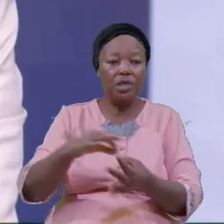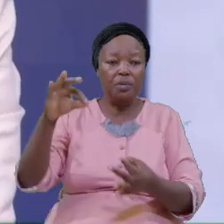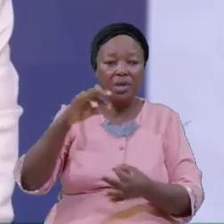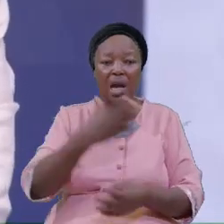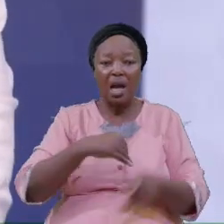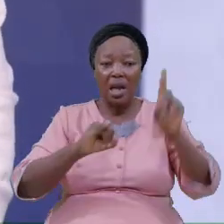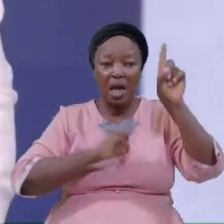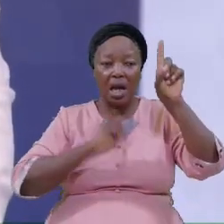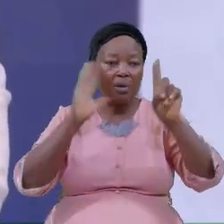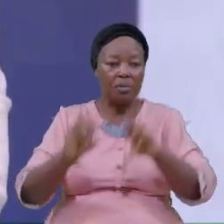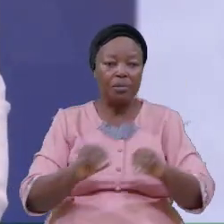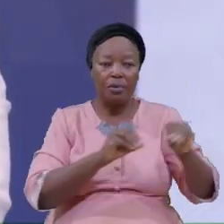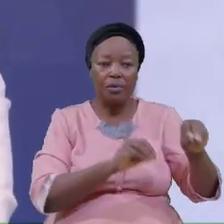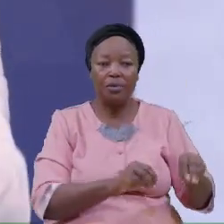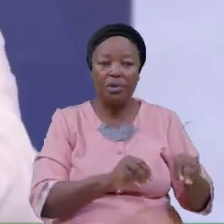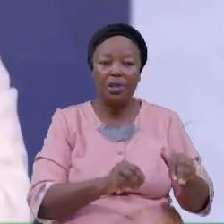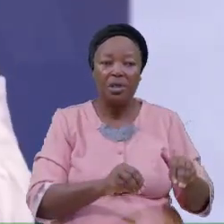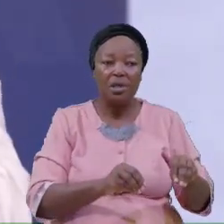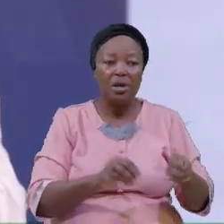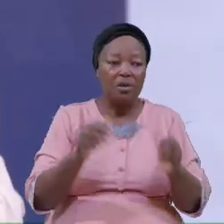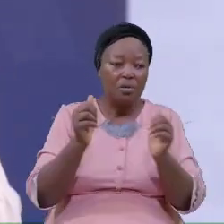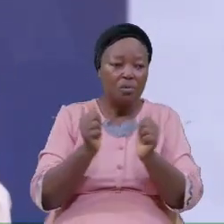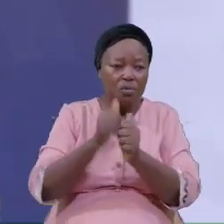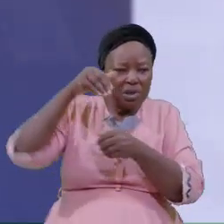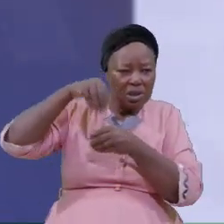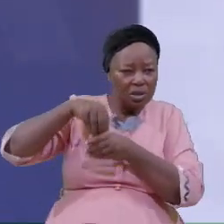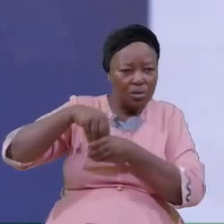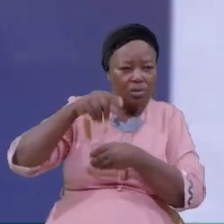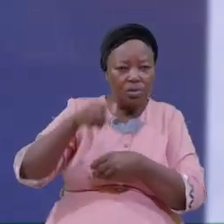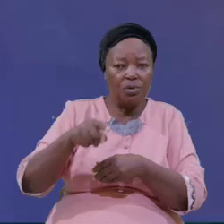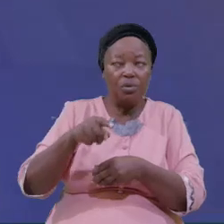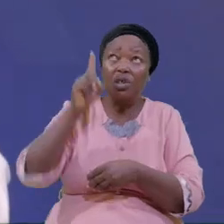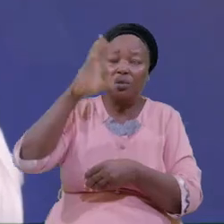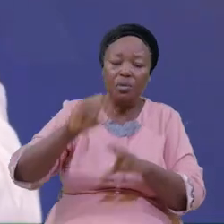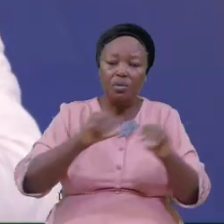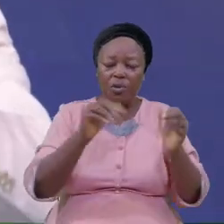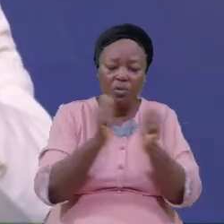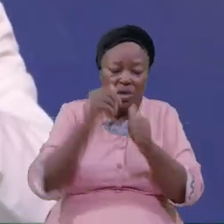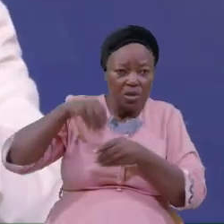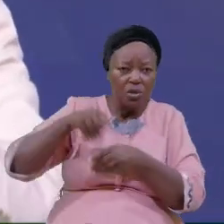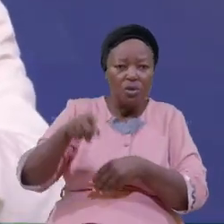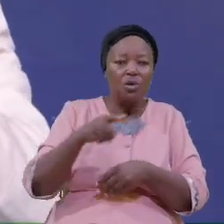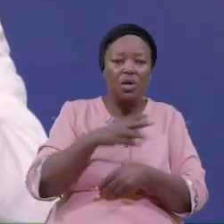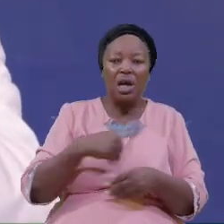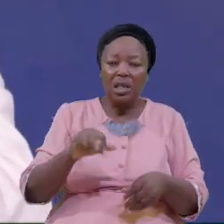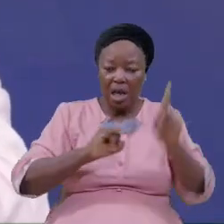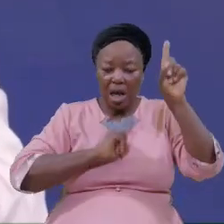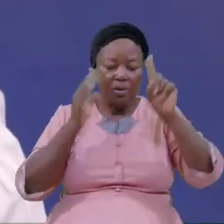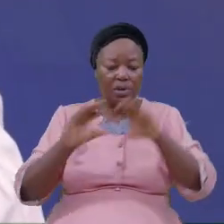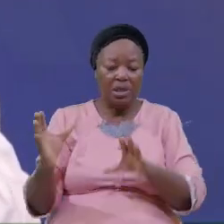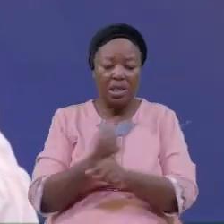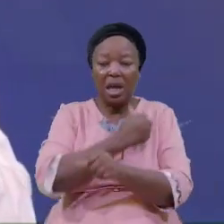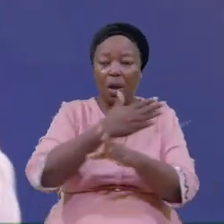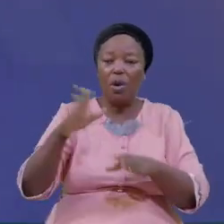put within you, and I will take away the stony